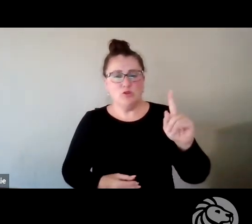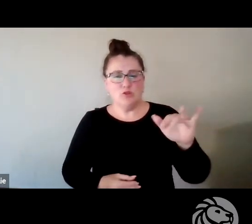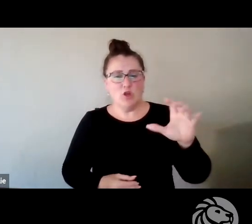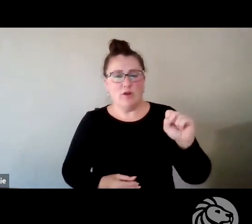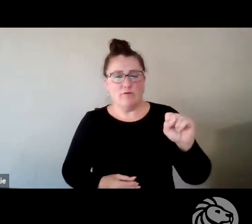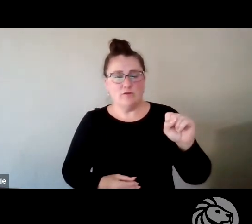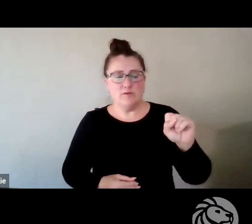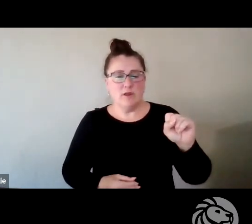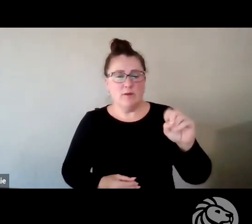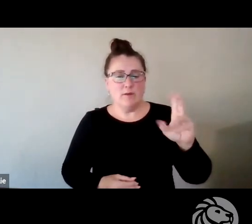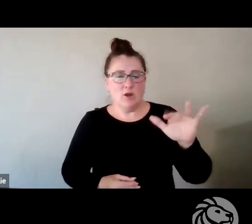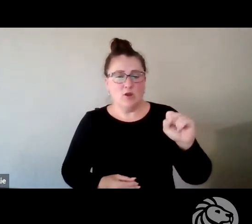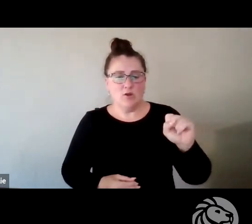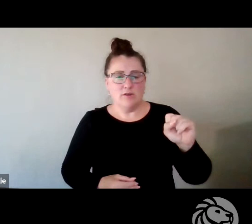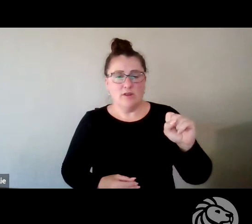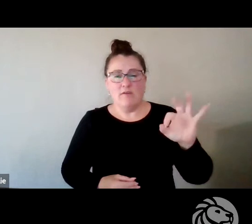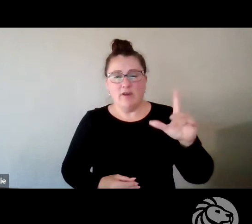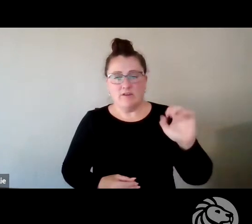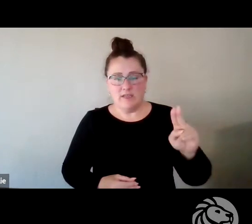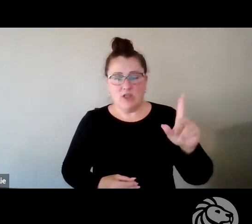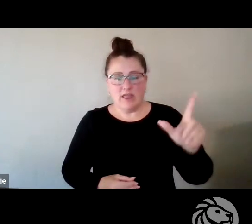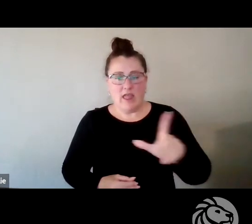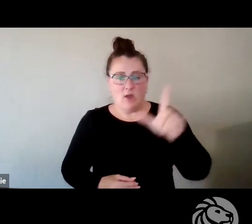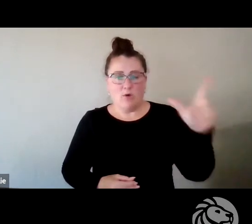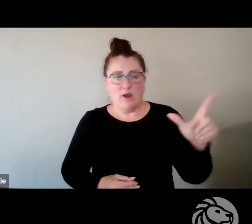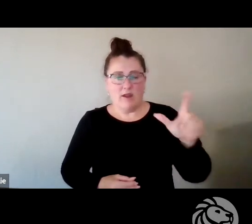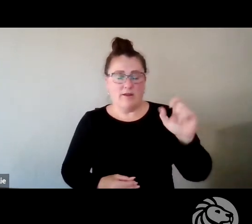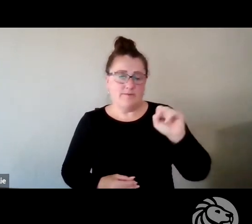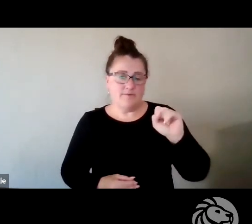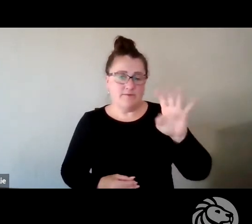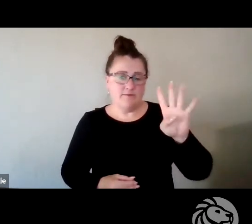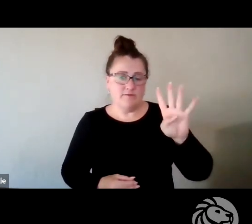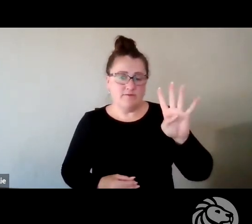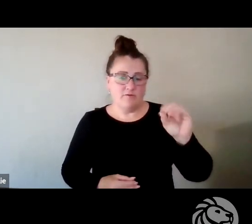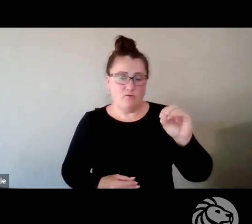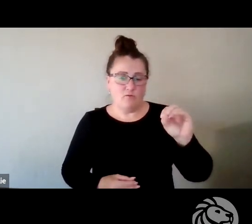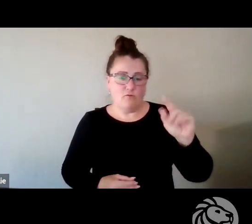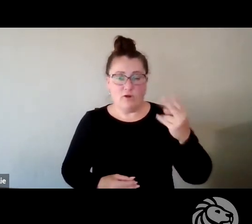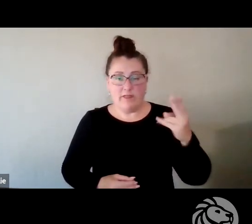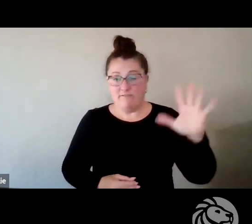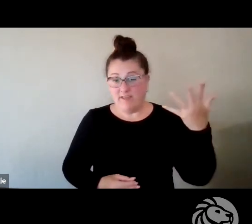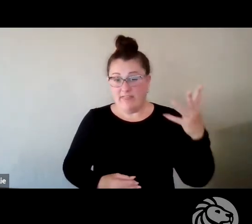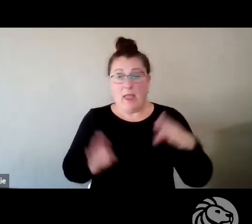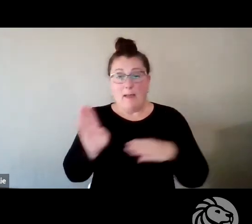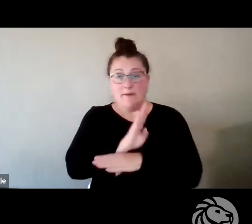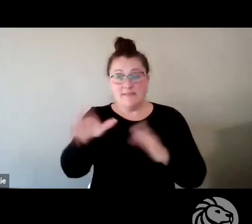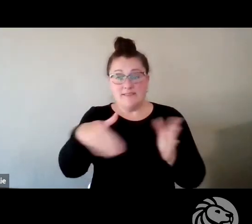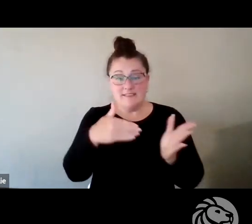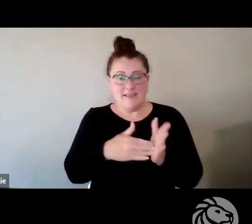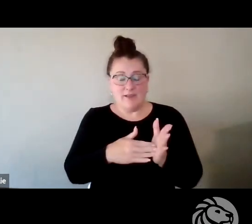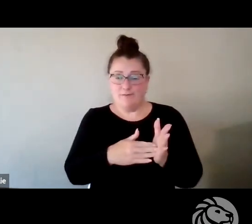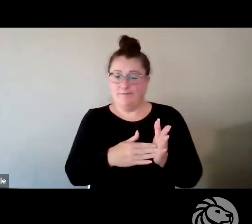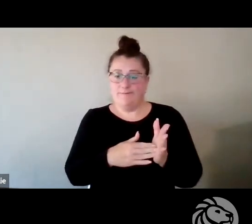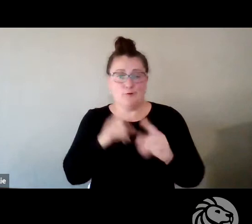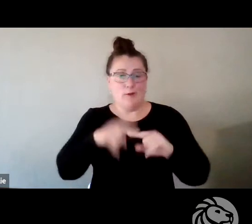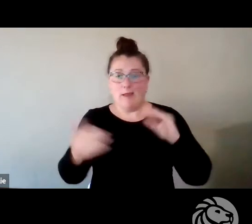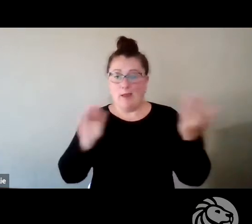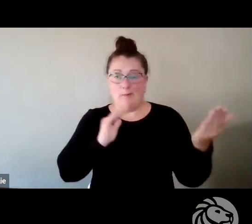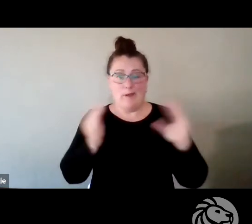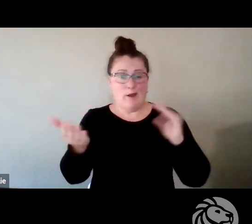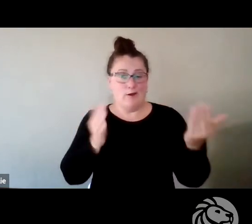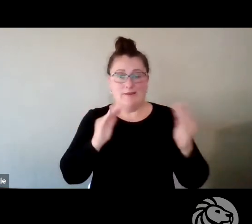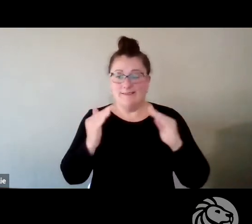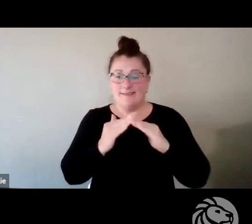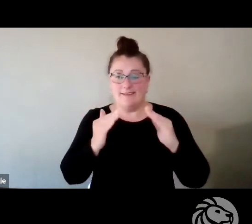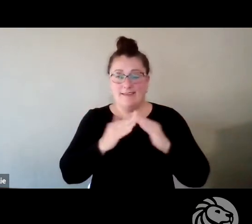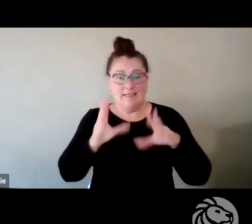Niarchos Foundation Library on 40th and 5th. The Business Center is really unmatched in the city, is